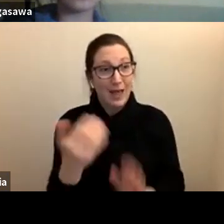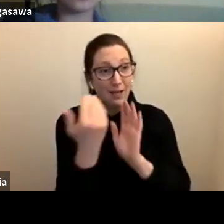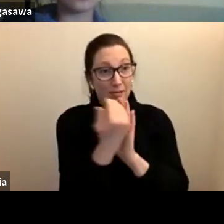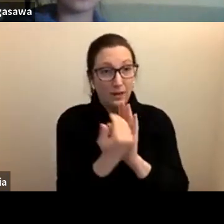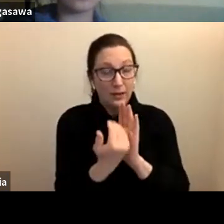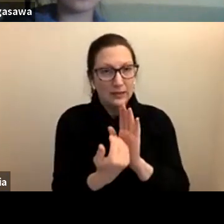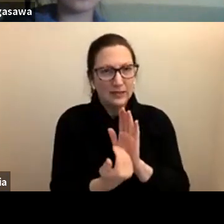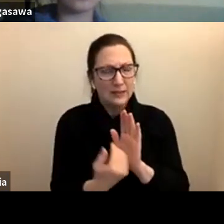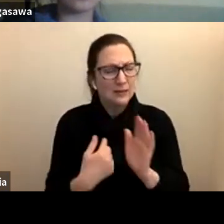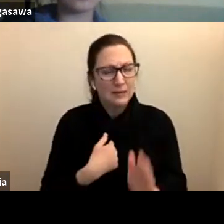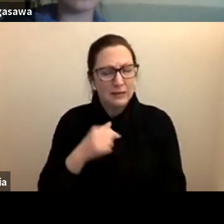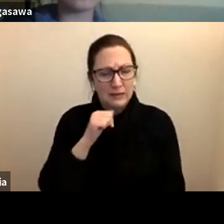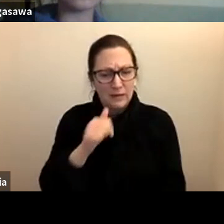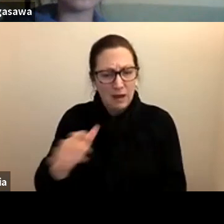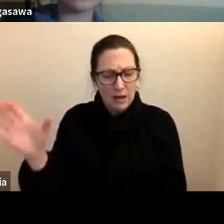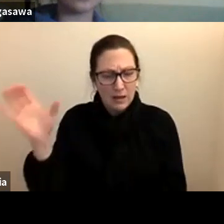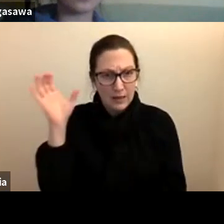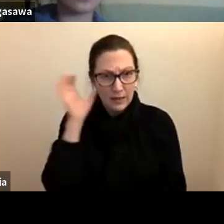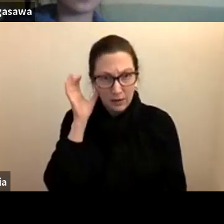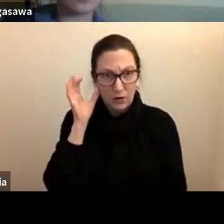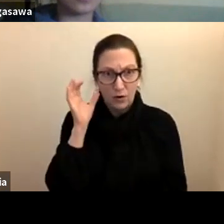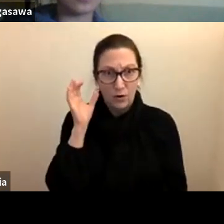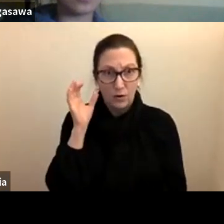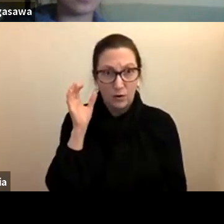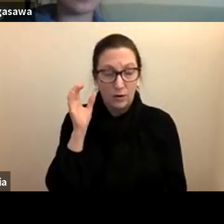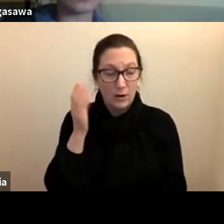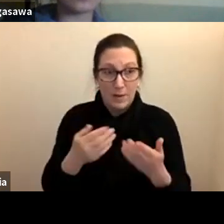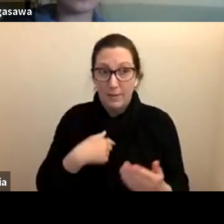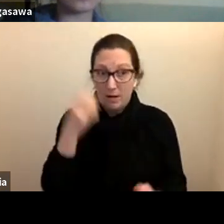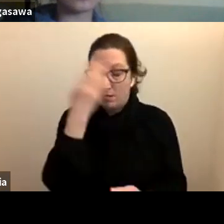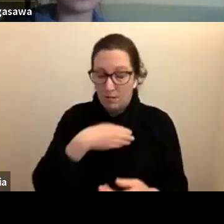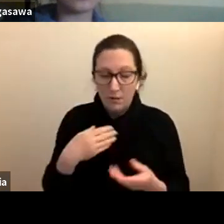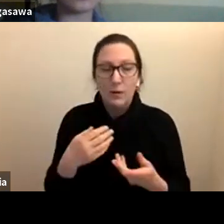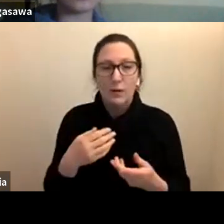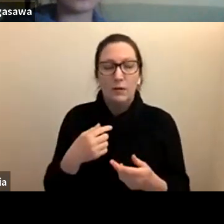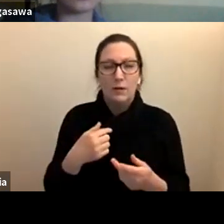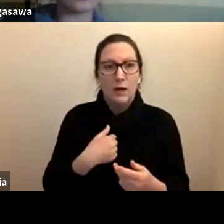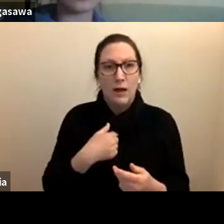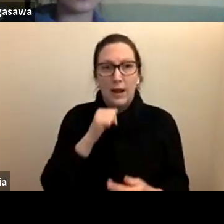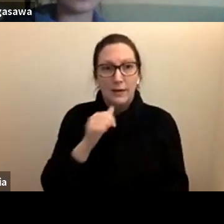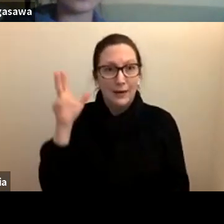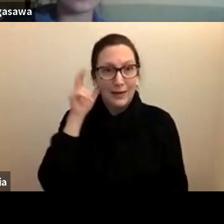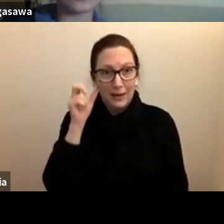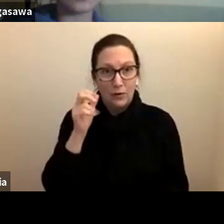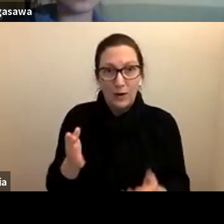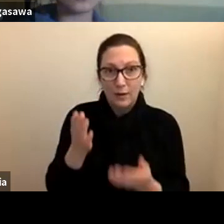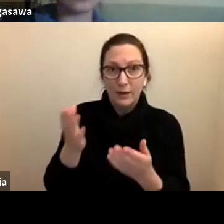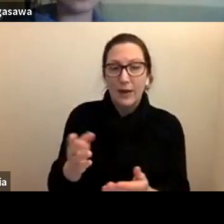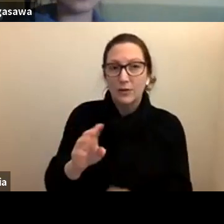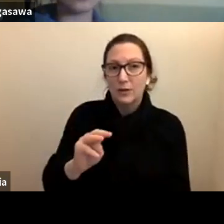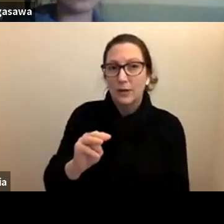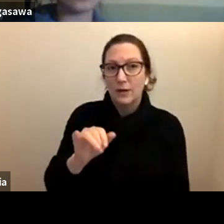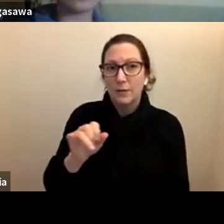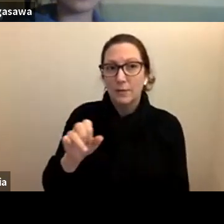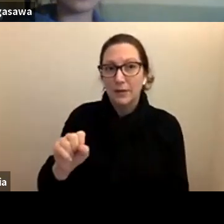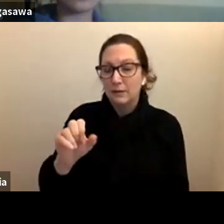I didn't really hear, and if it's there, please do correct me, the recommendation that Ms. Garrett did make in terms of the